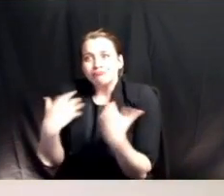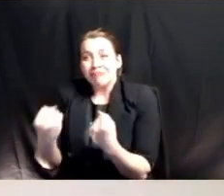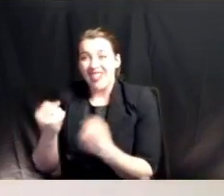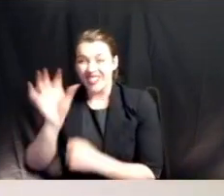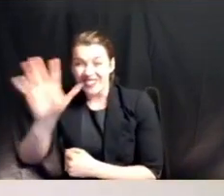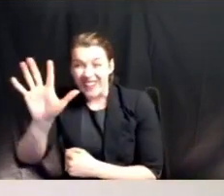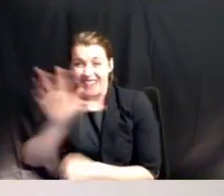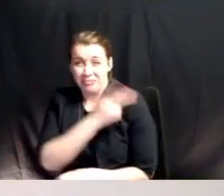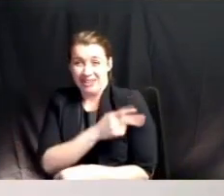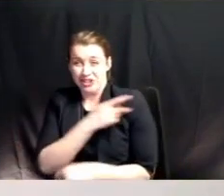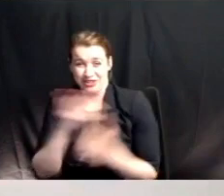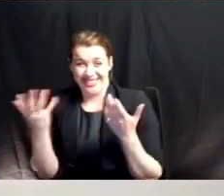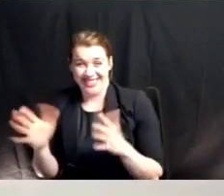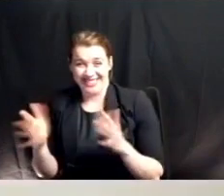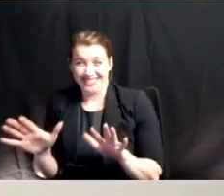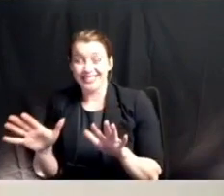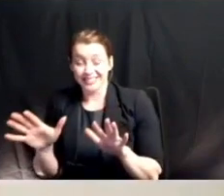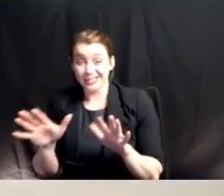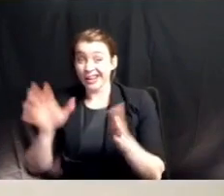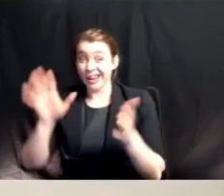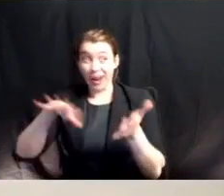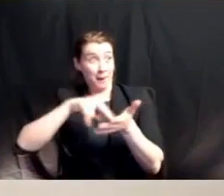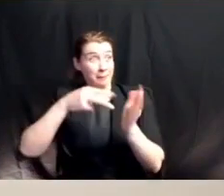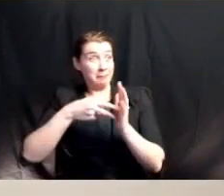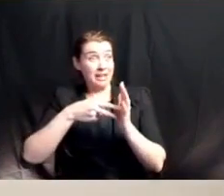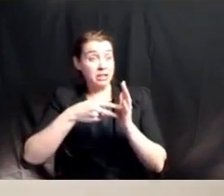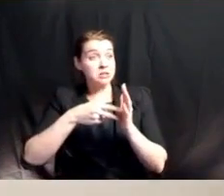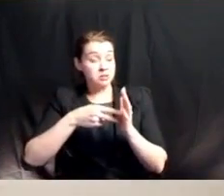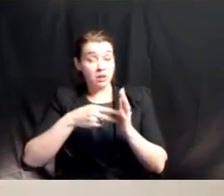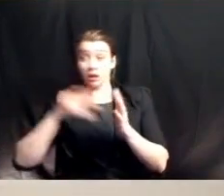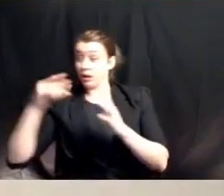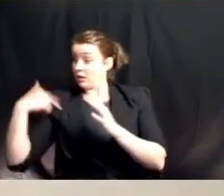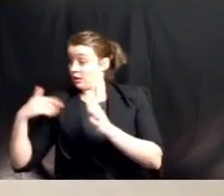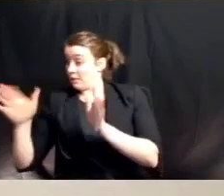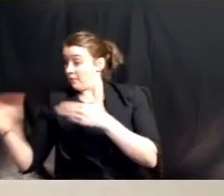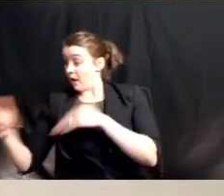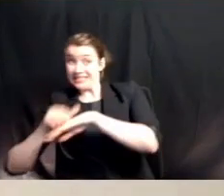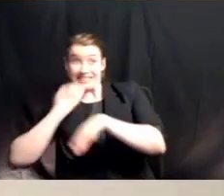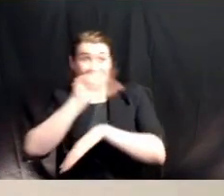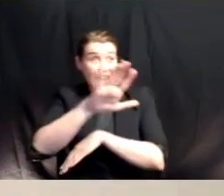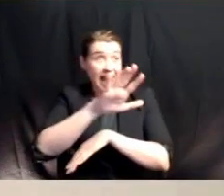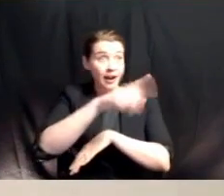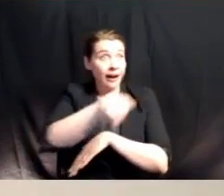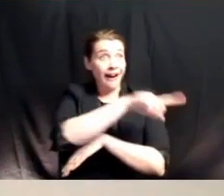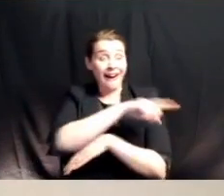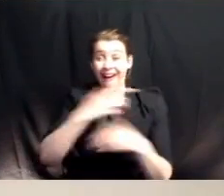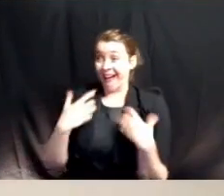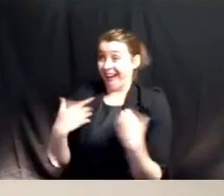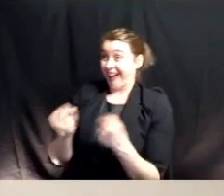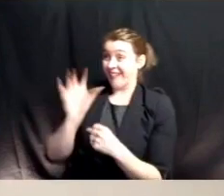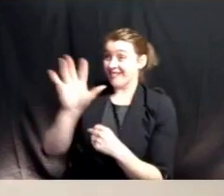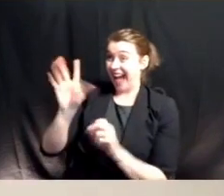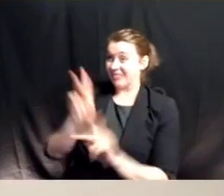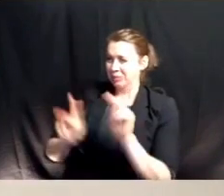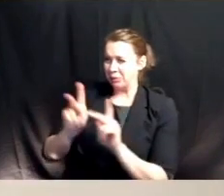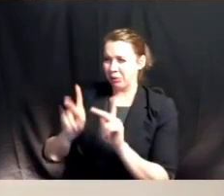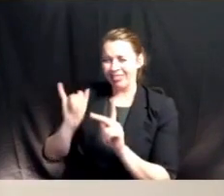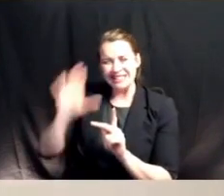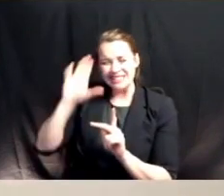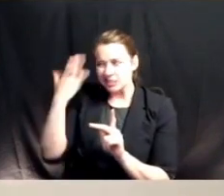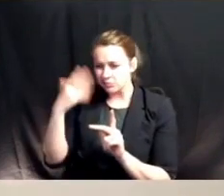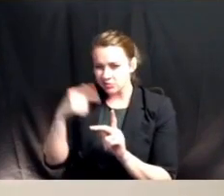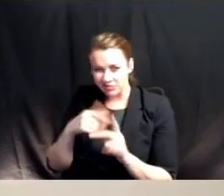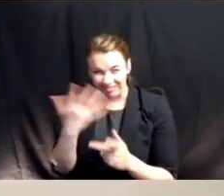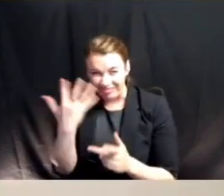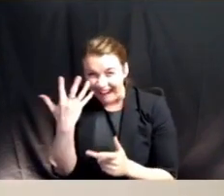give a hospital enough medicine to treat 5 people also seems like a very small amount. So I think the smallest amount